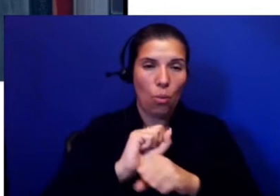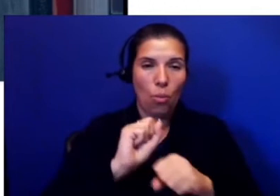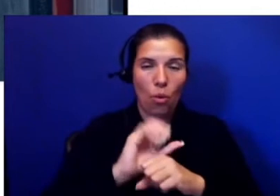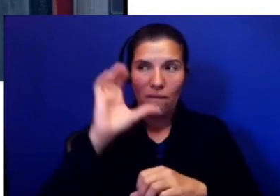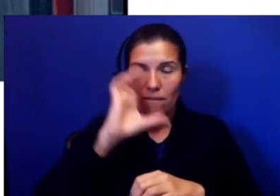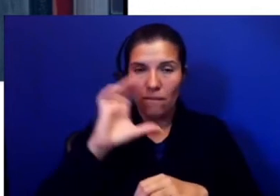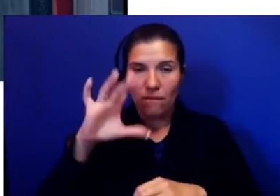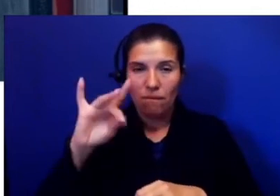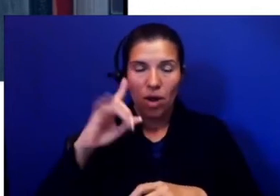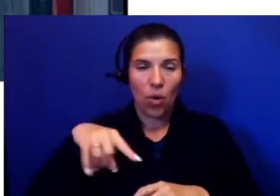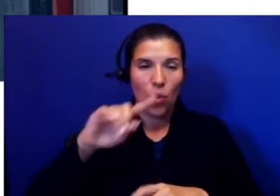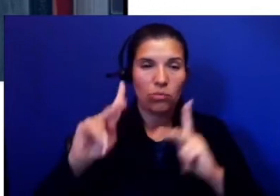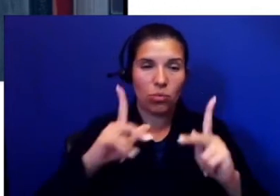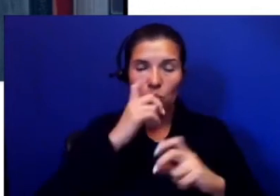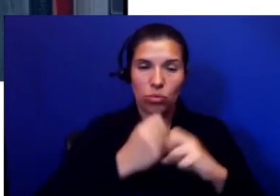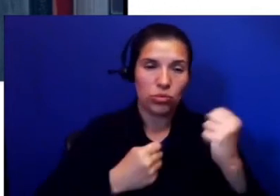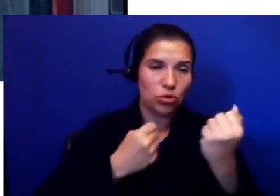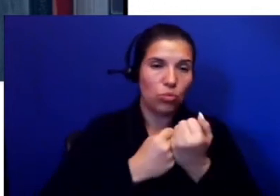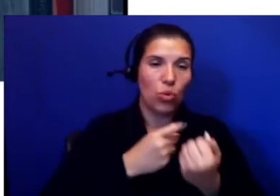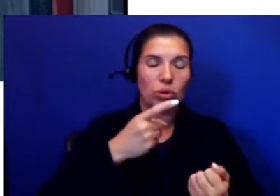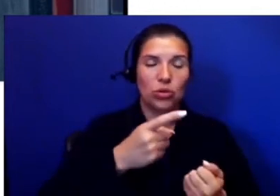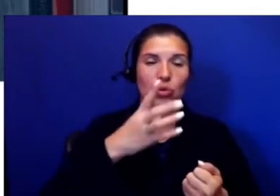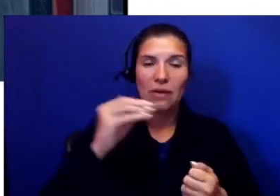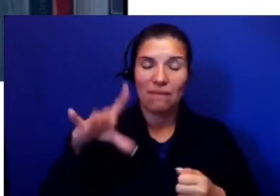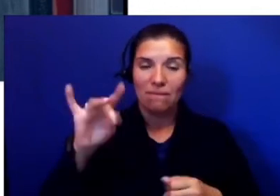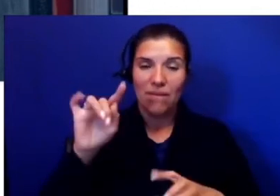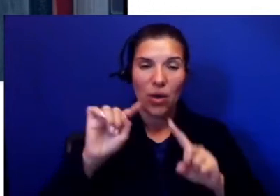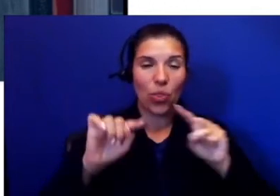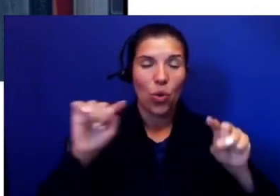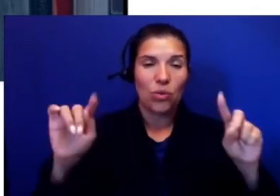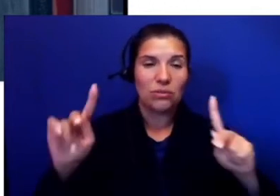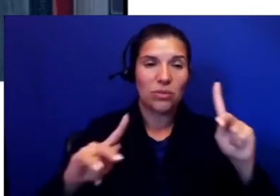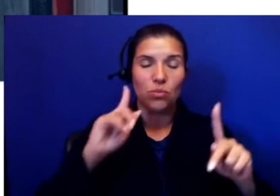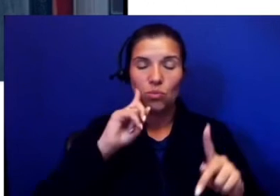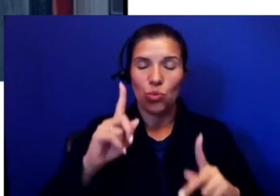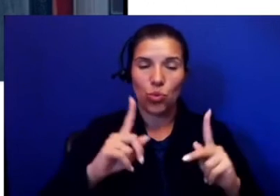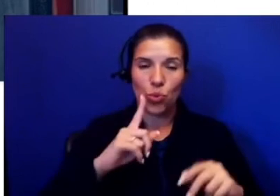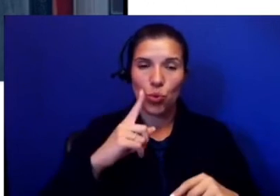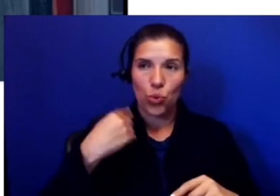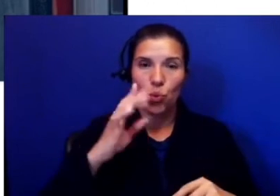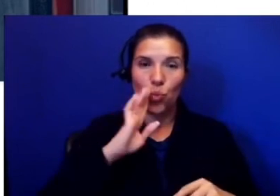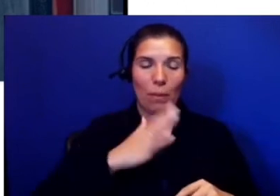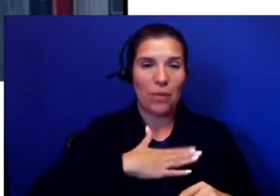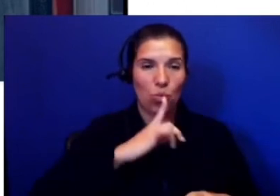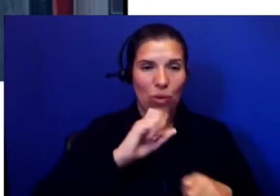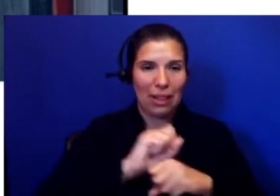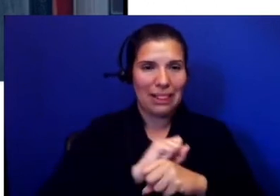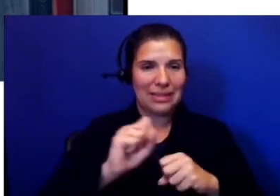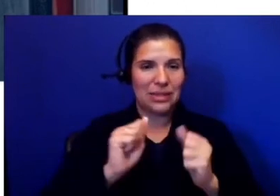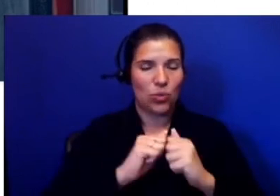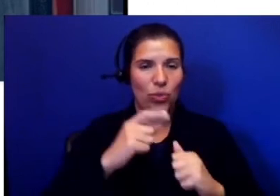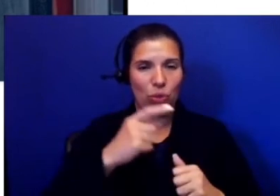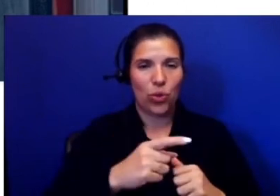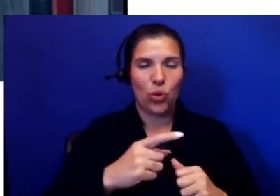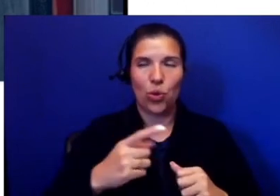will support you, and find those people who will be realistic with you. You don't want anyone just